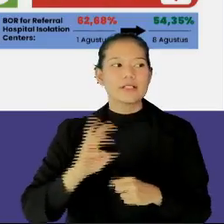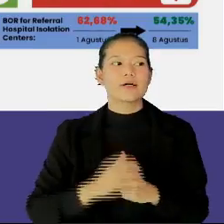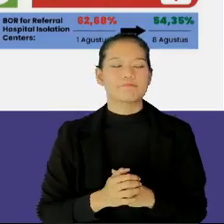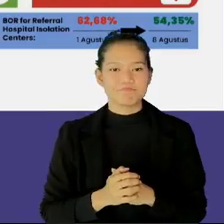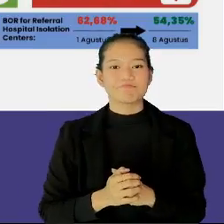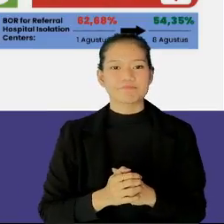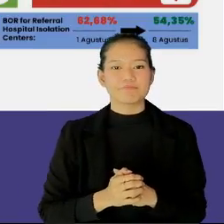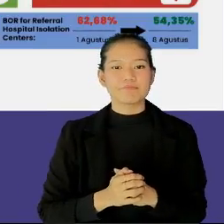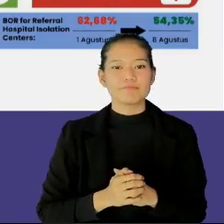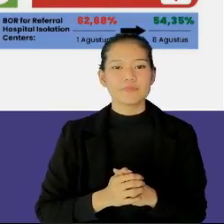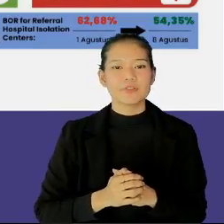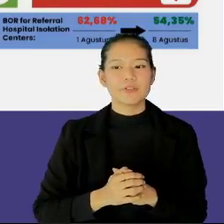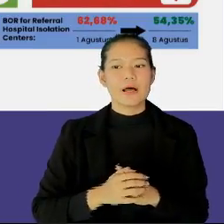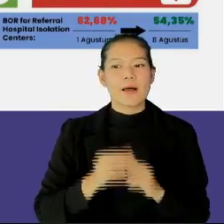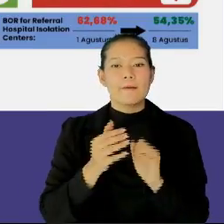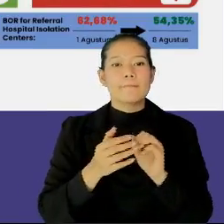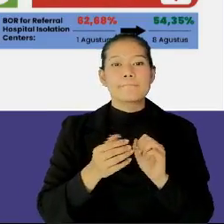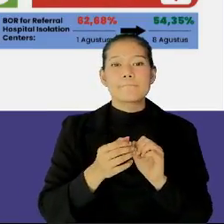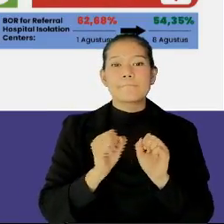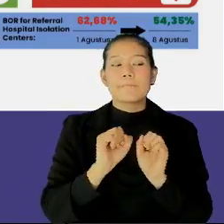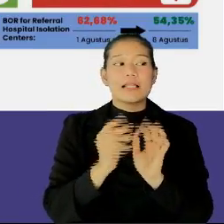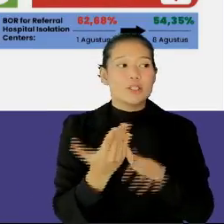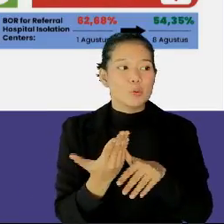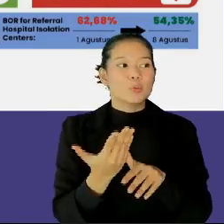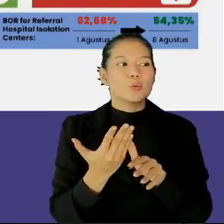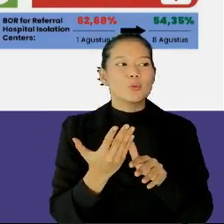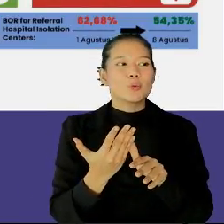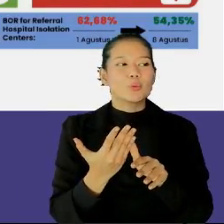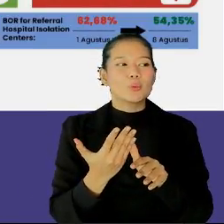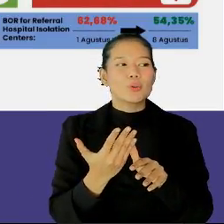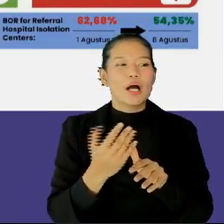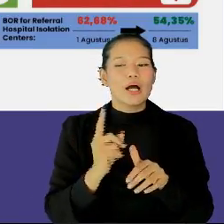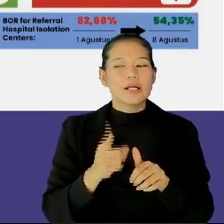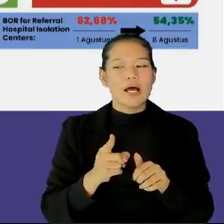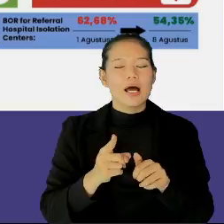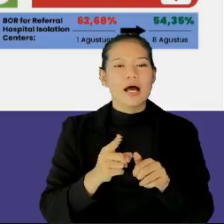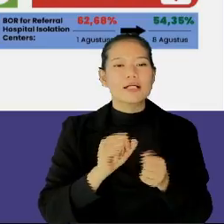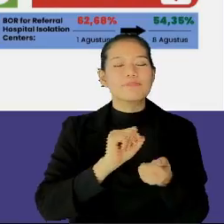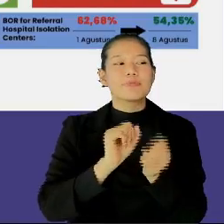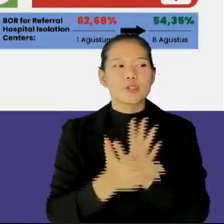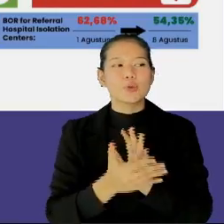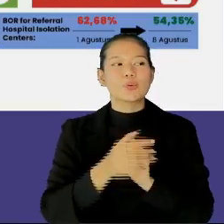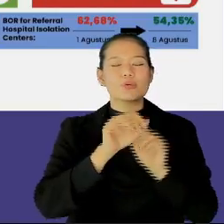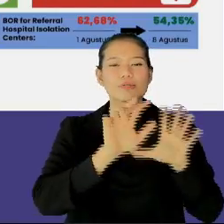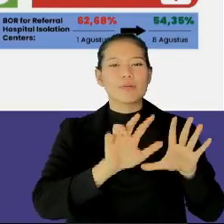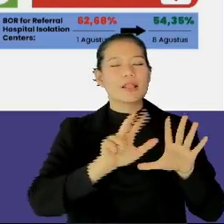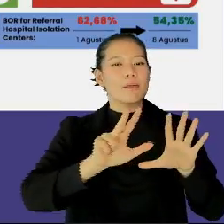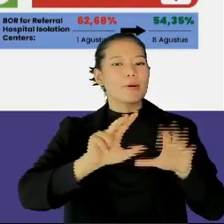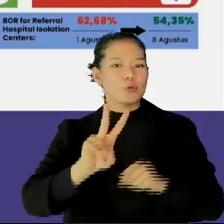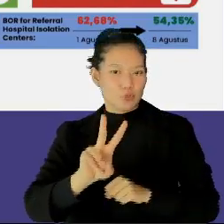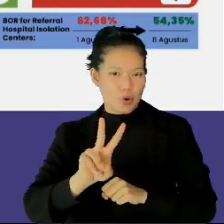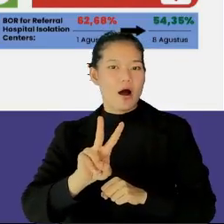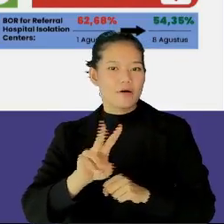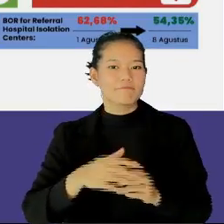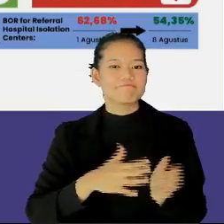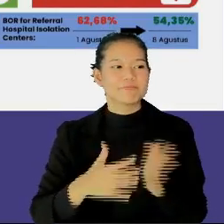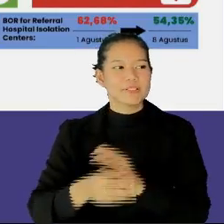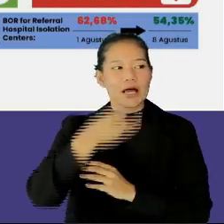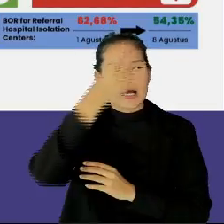1,733, and then Bangka Belitung, adding 982, and then South Kalimantan,